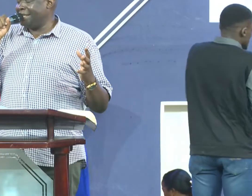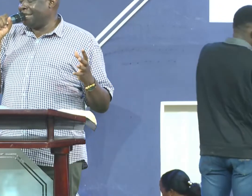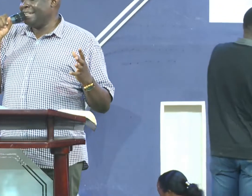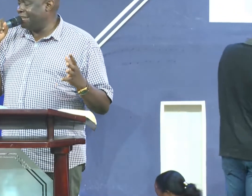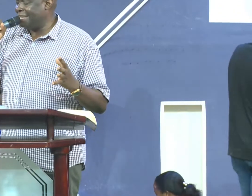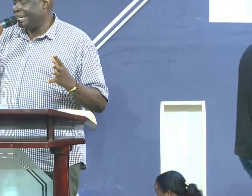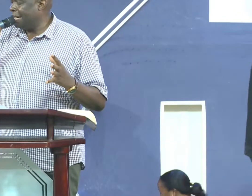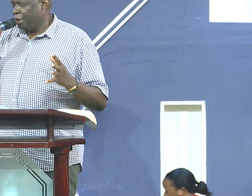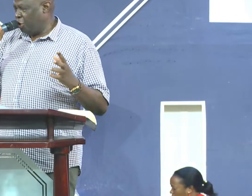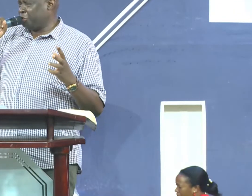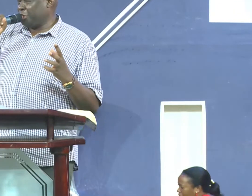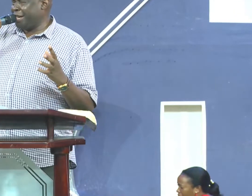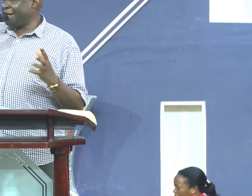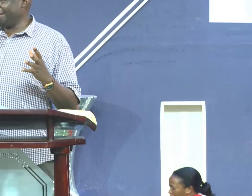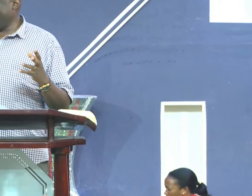otuteketeketi